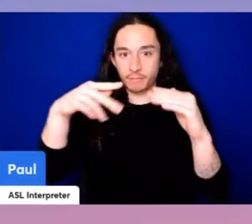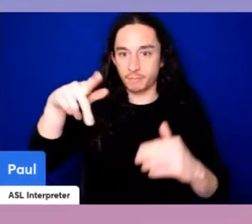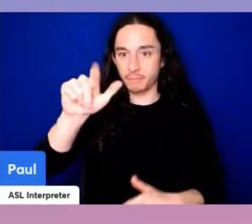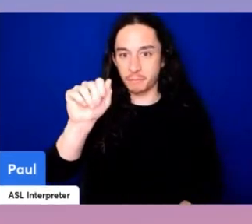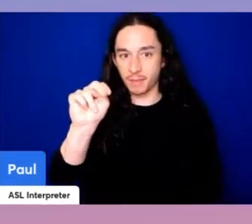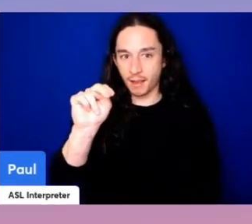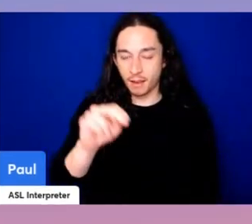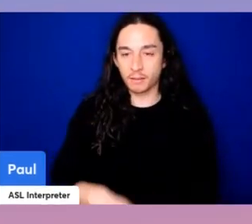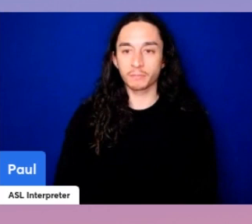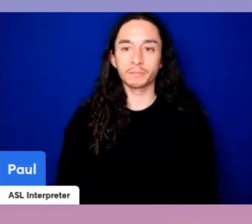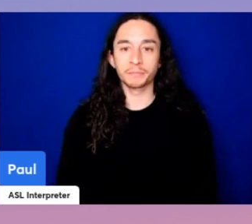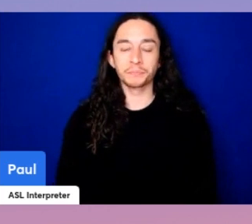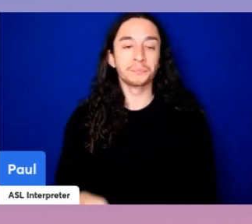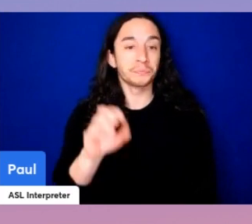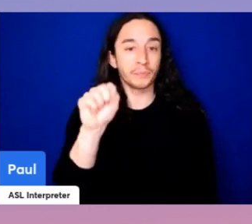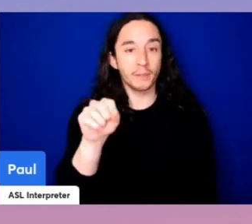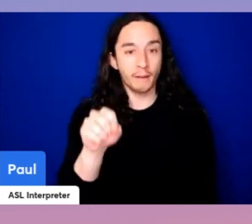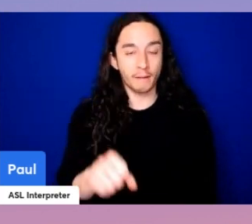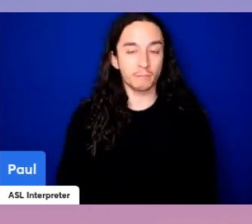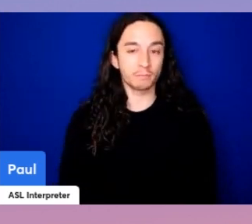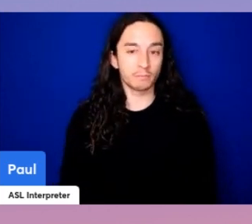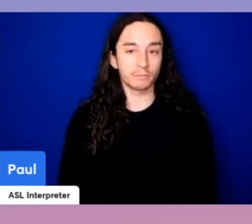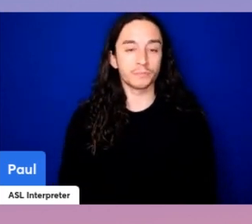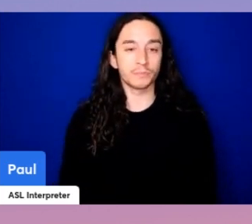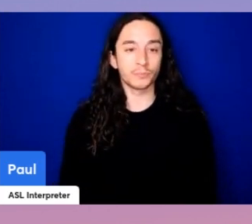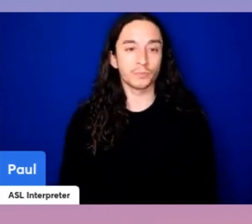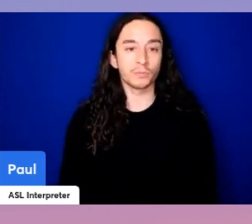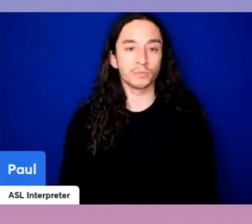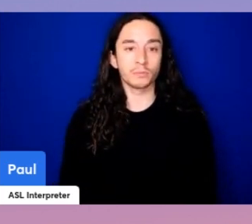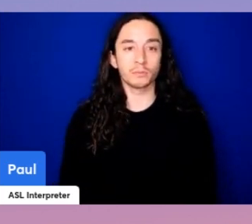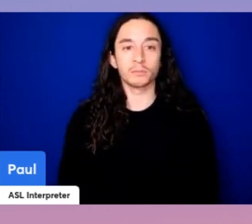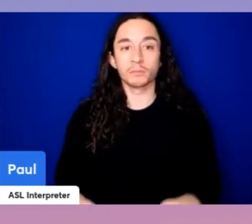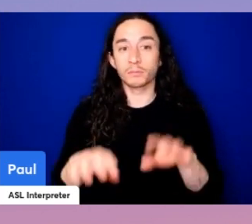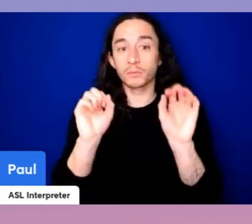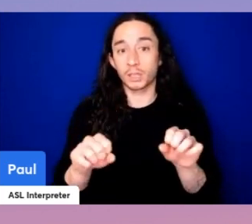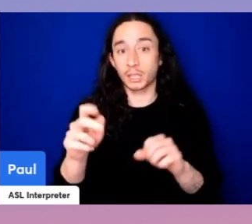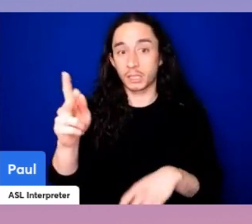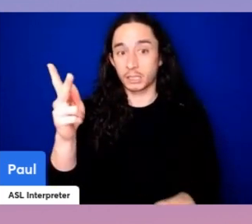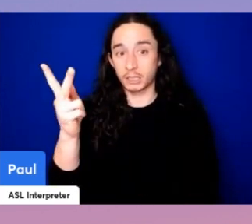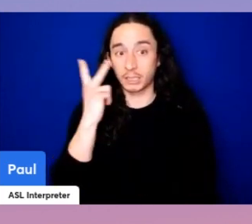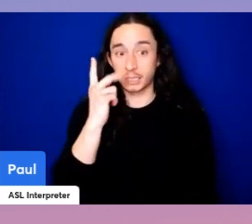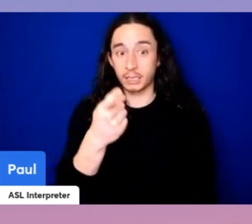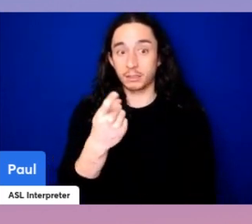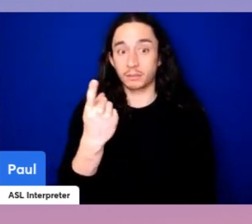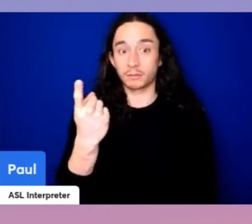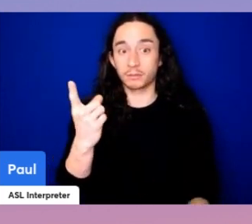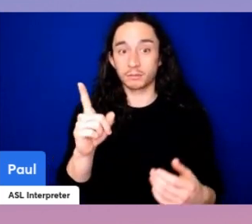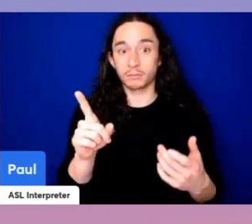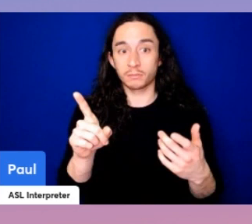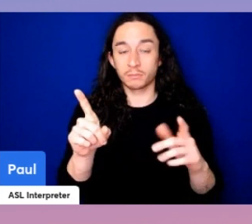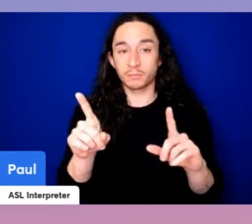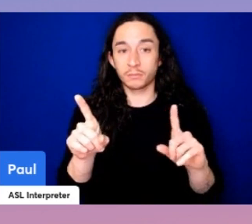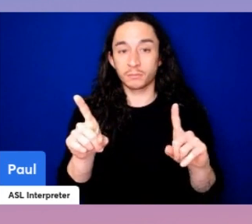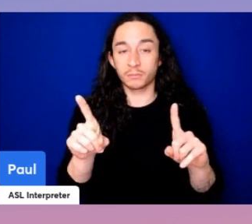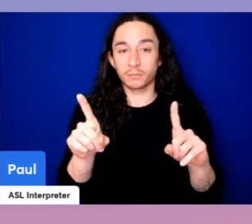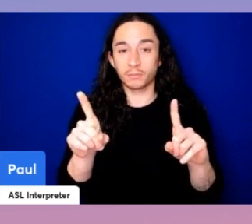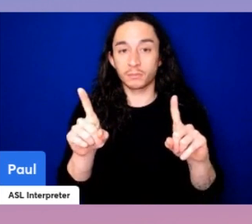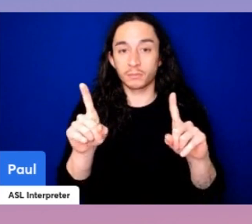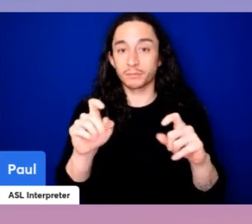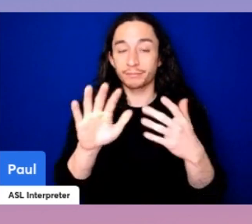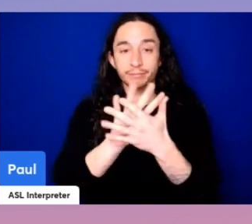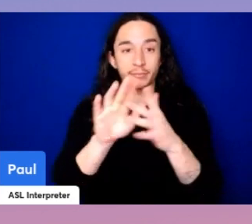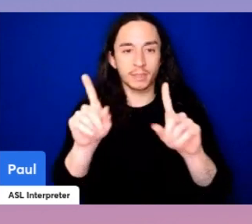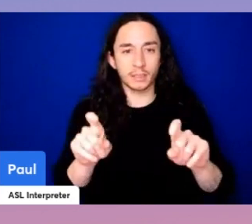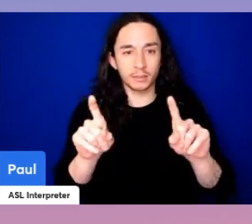yeah, you can say this test as unit test because the command plan,